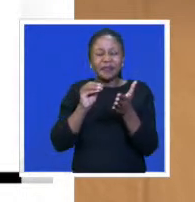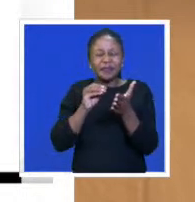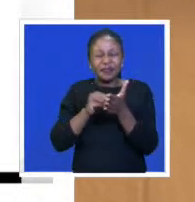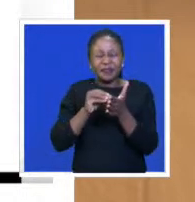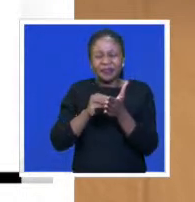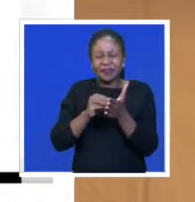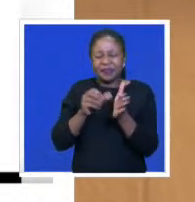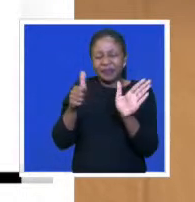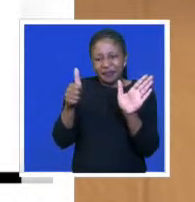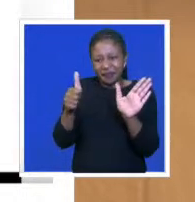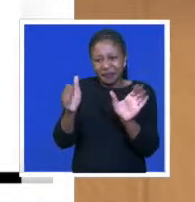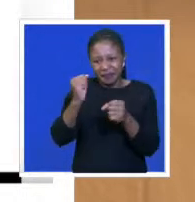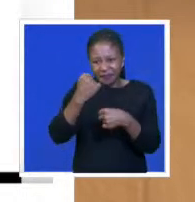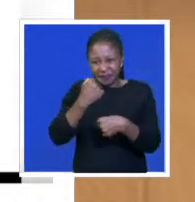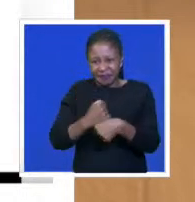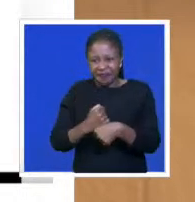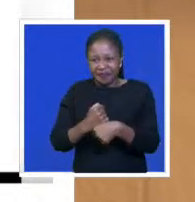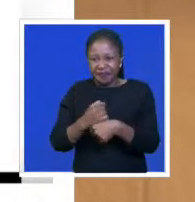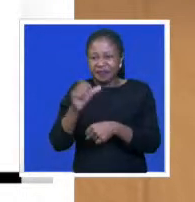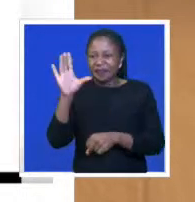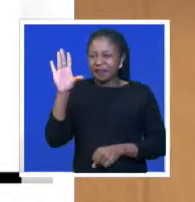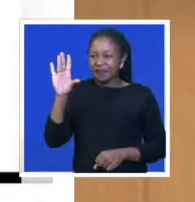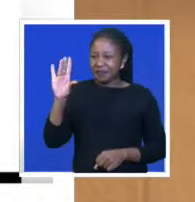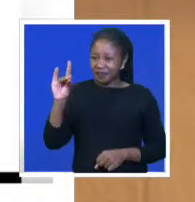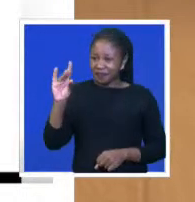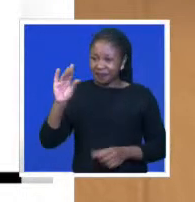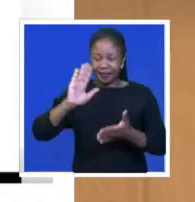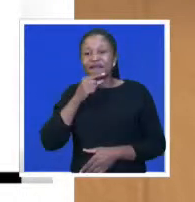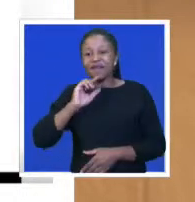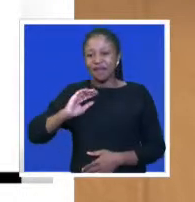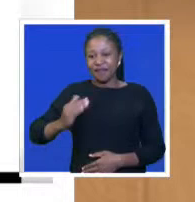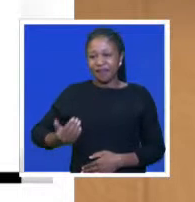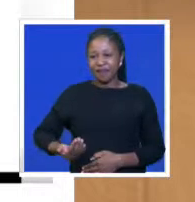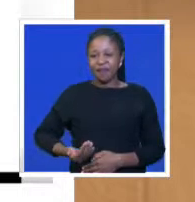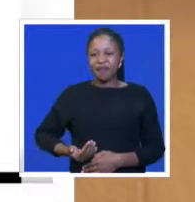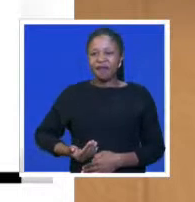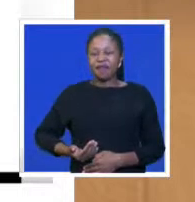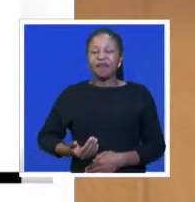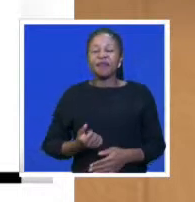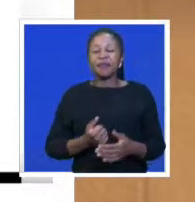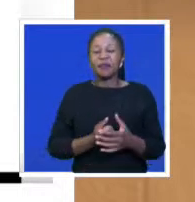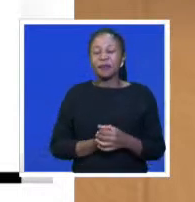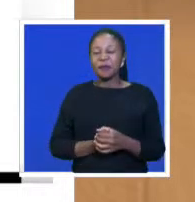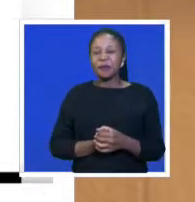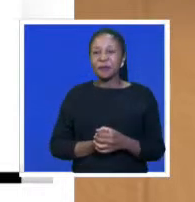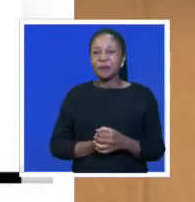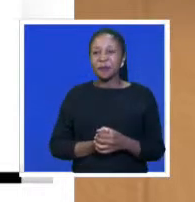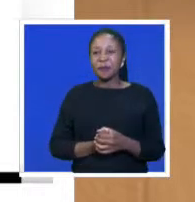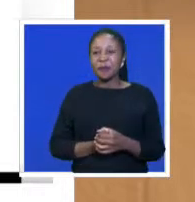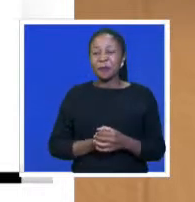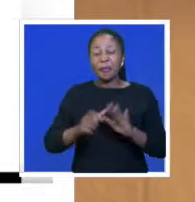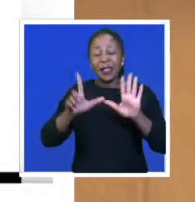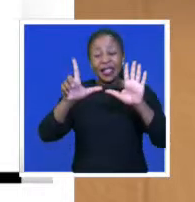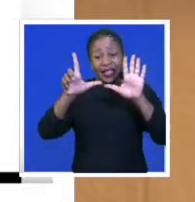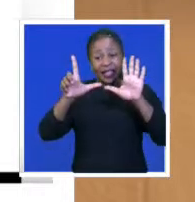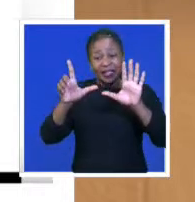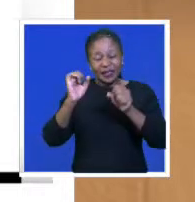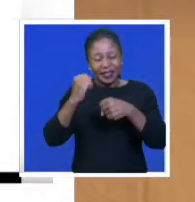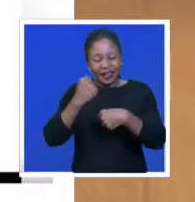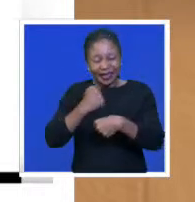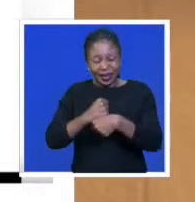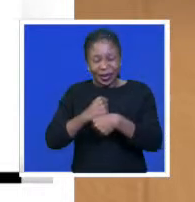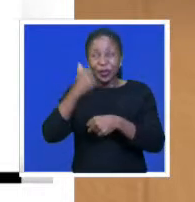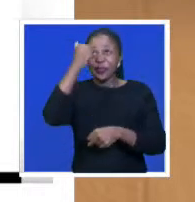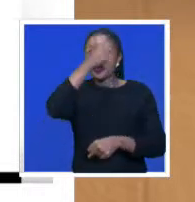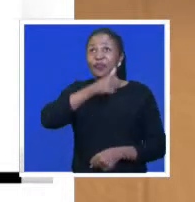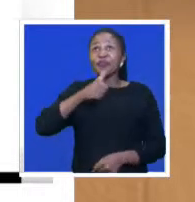land animals, including human beings. And He rested on the 7th day.